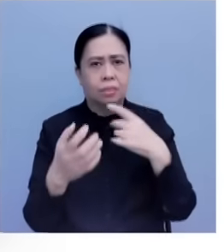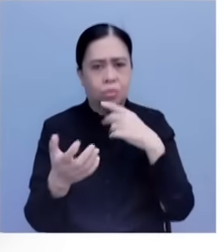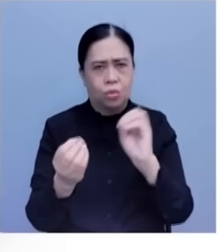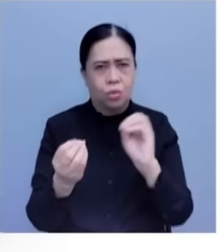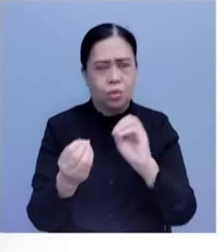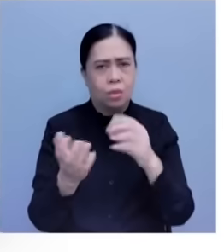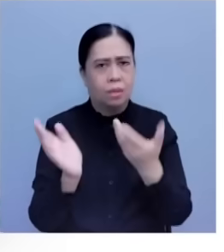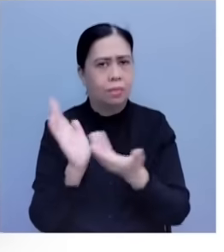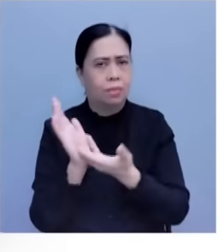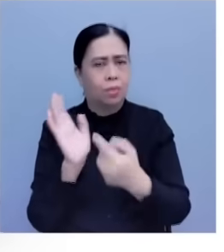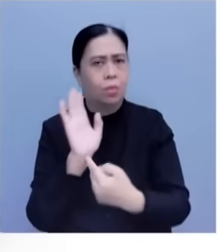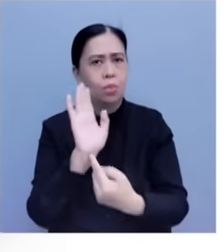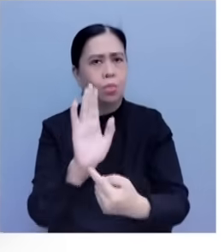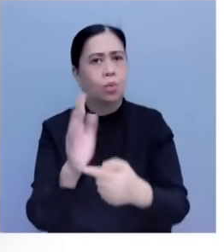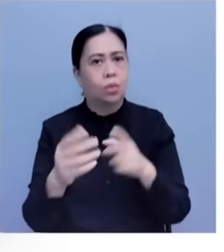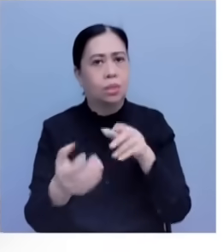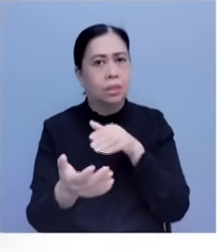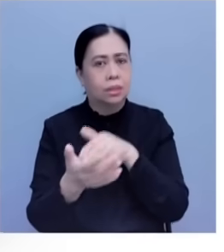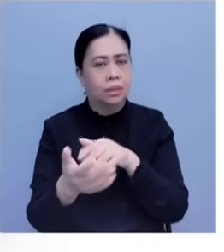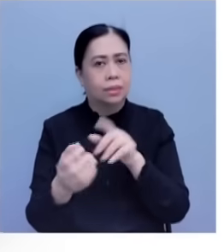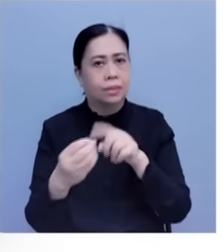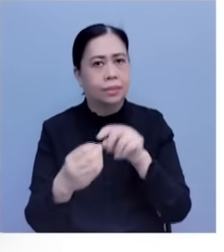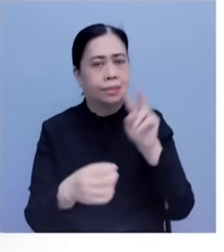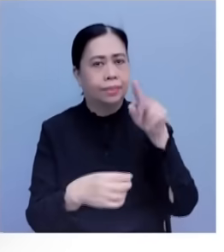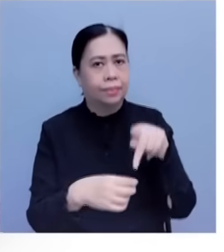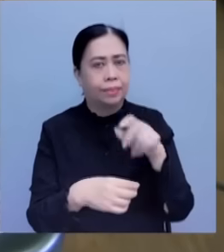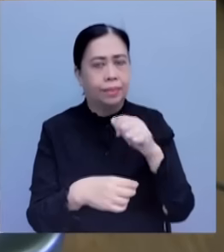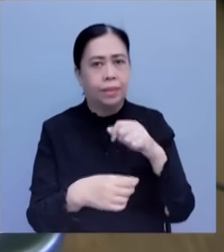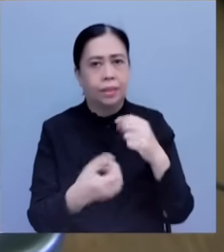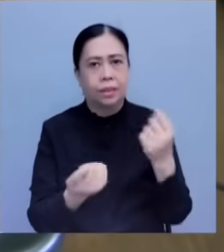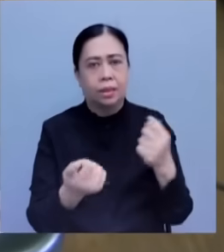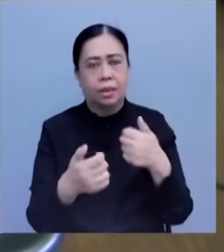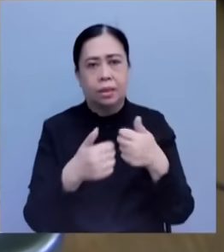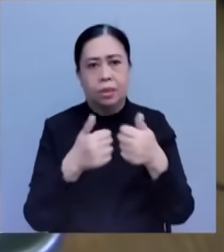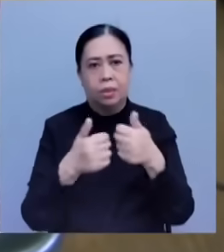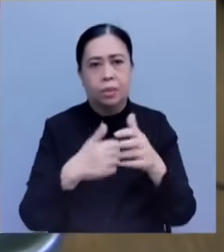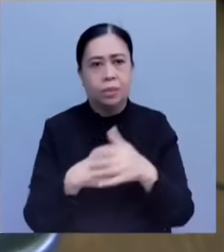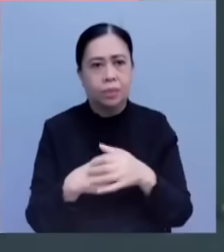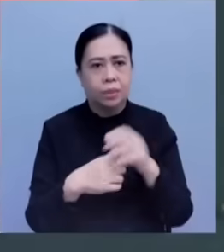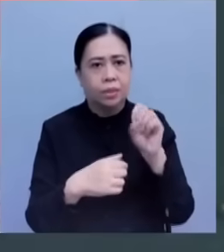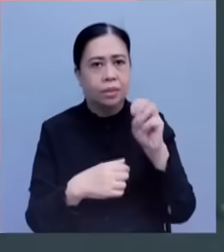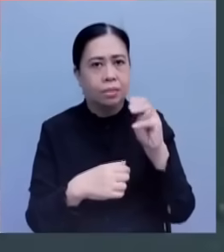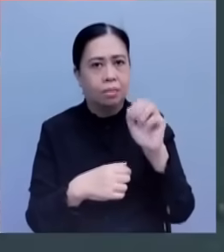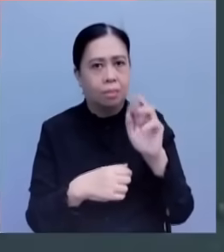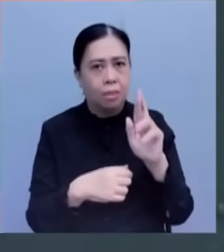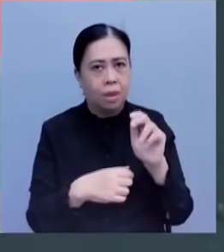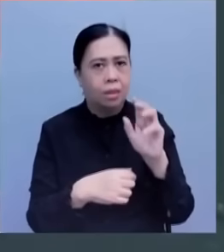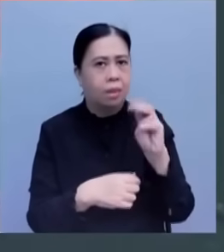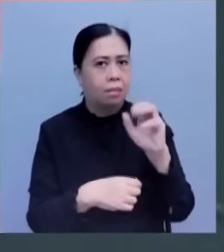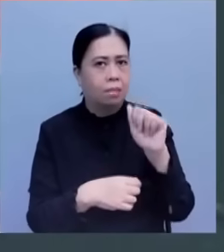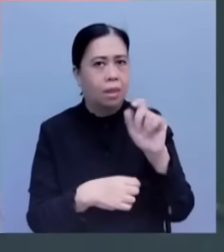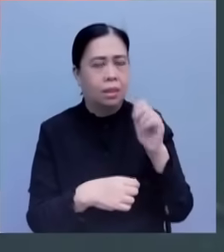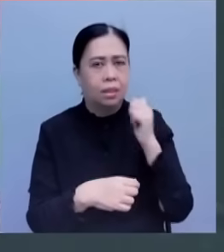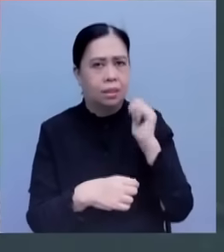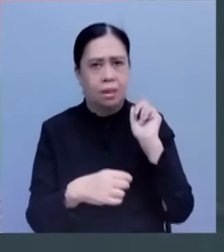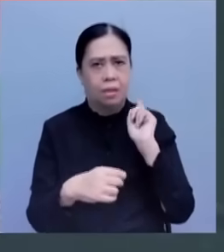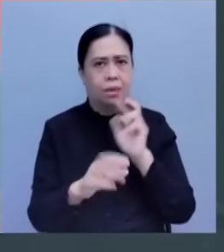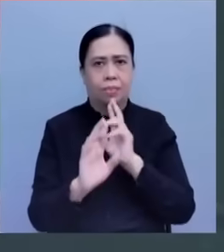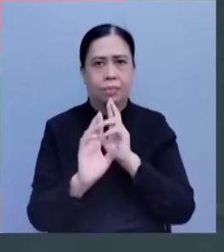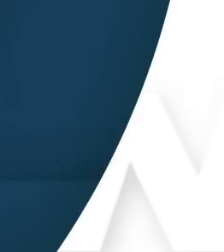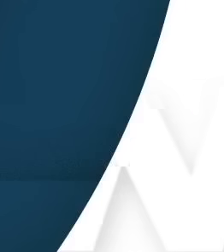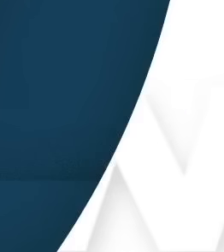election protest in connection with a vice presidential contest. Smartmatic, meanwhile, declined to comment on the matter.